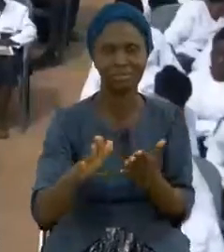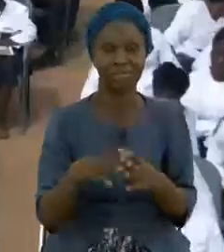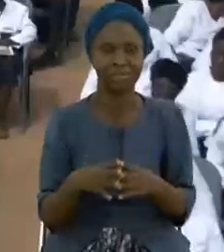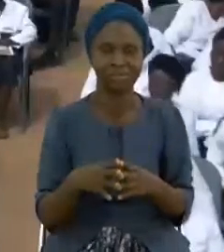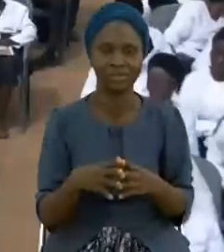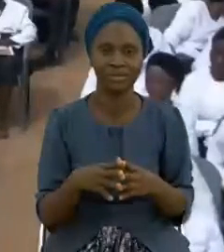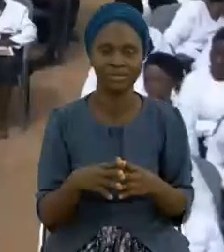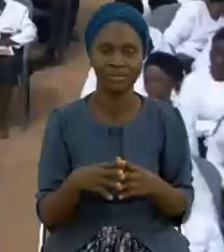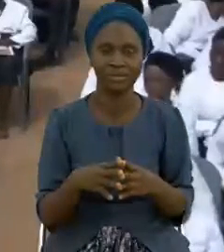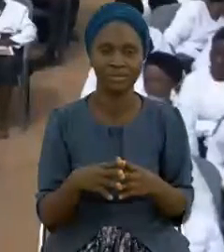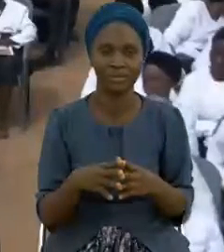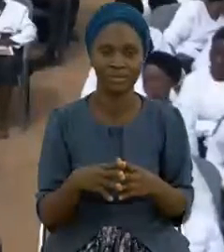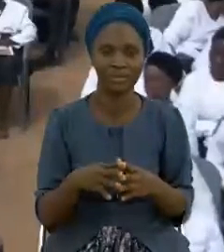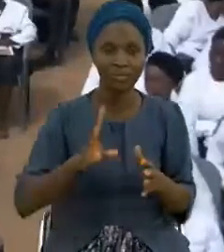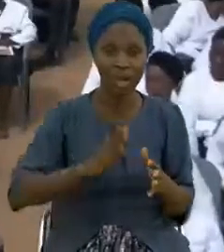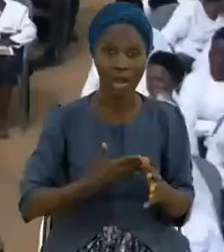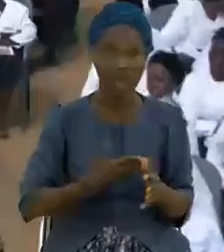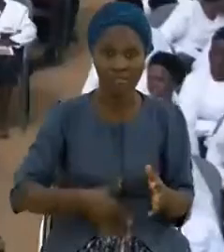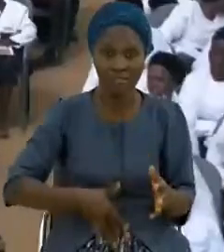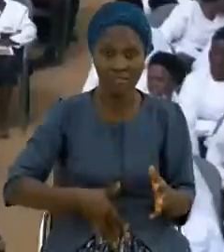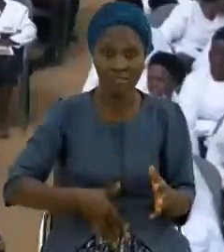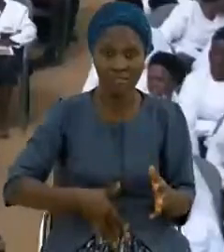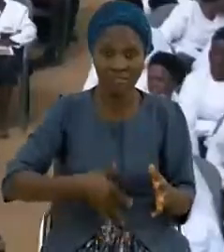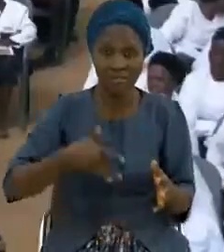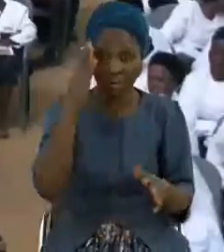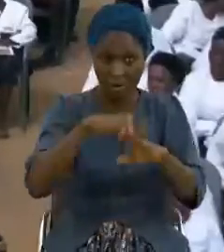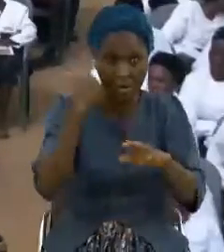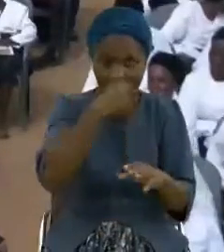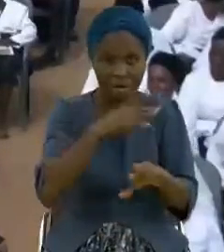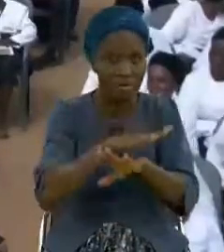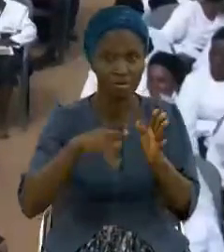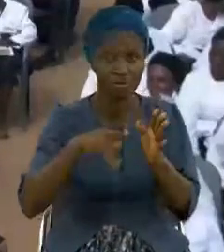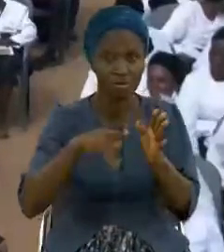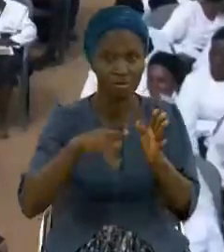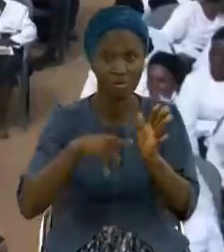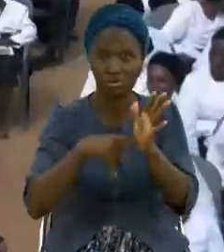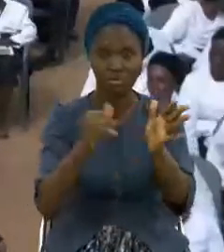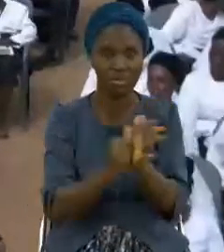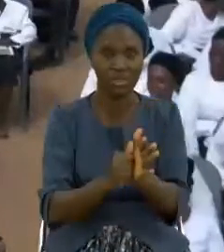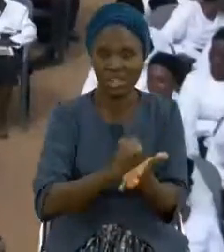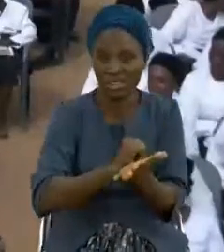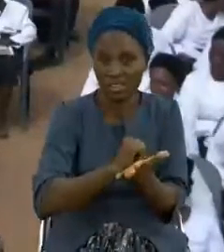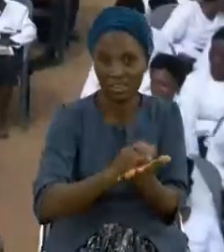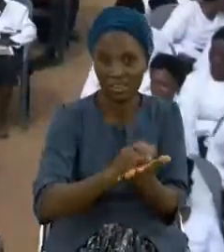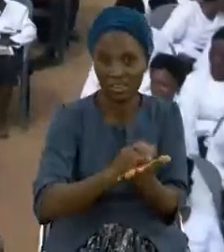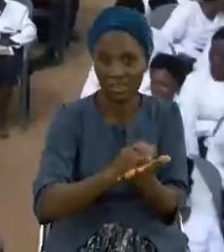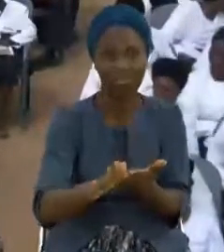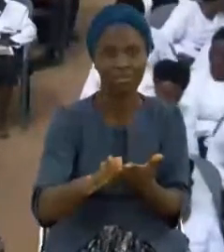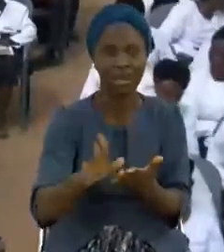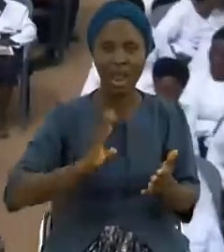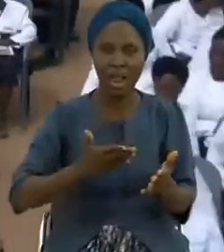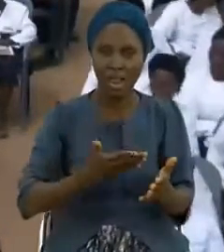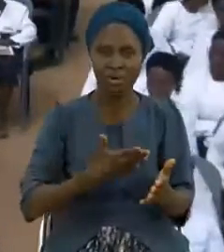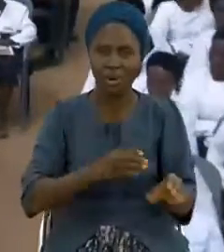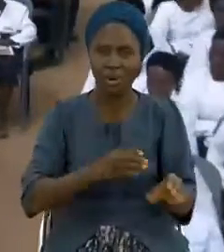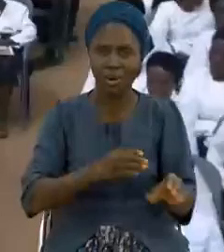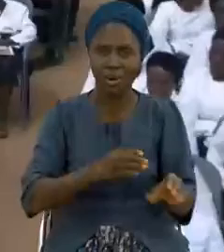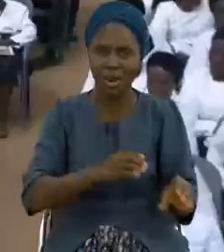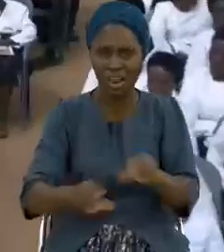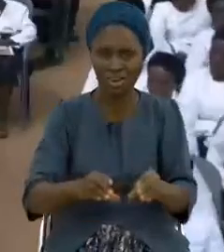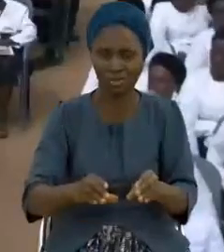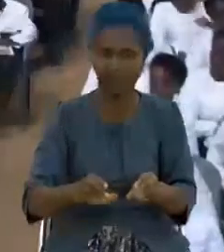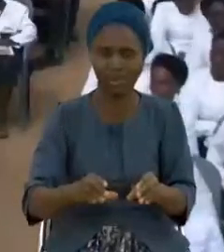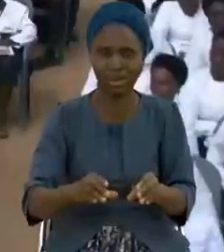don't show that sanctification. Our reaction when things happen, don't show